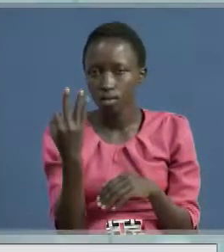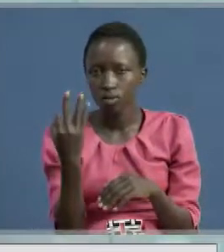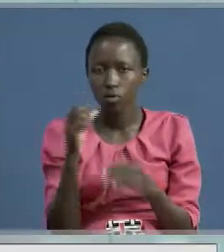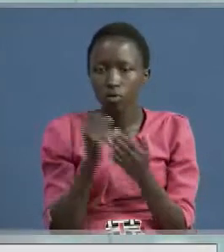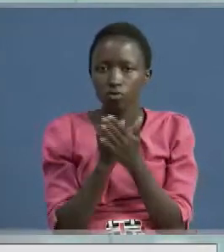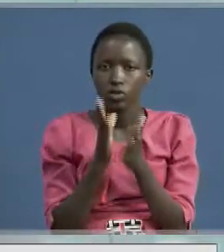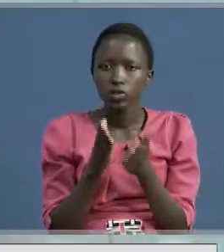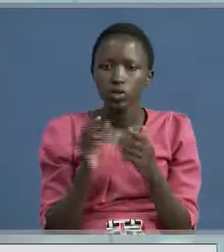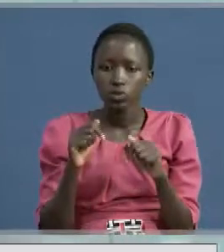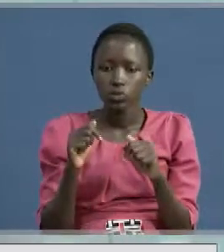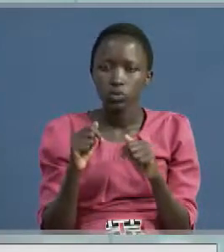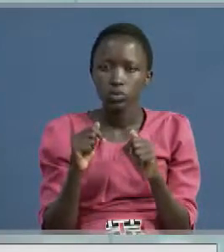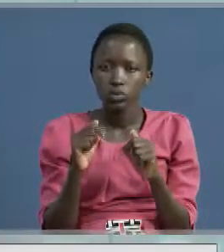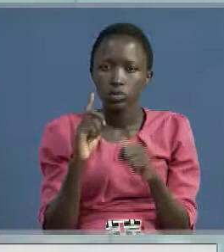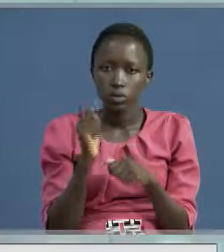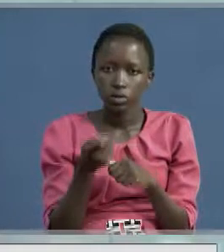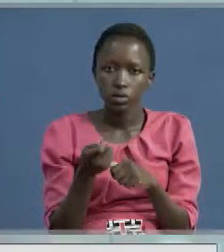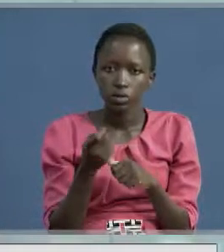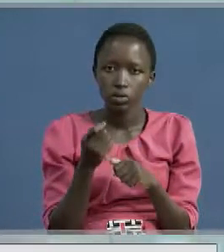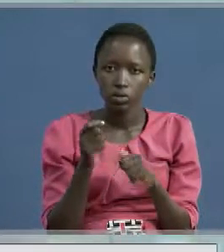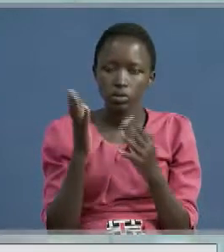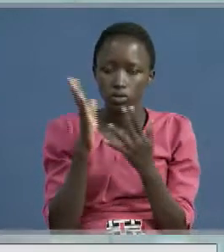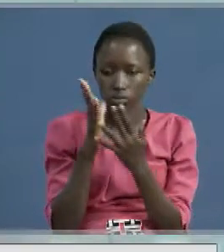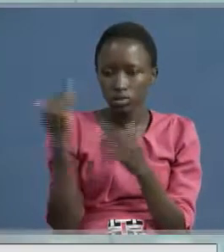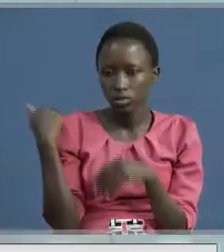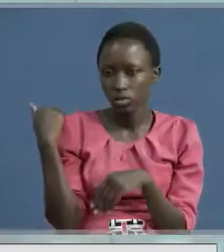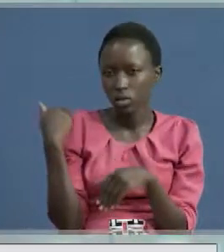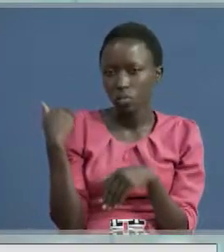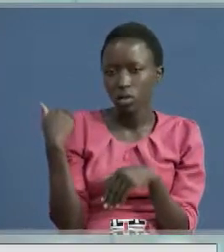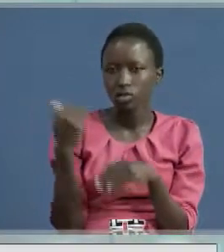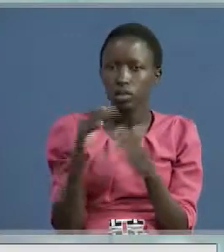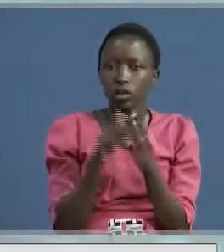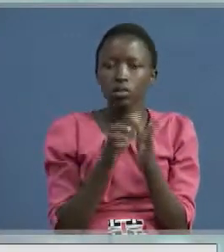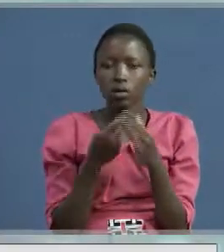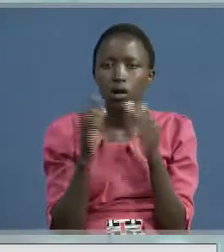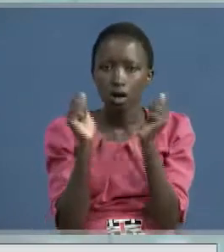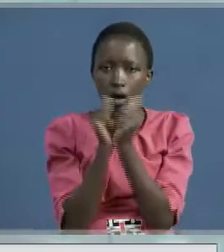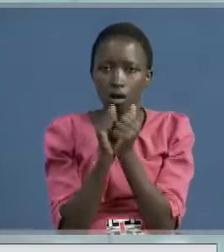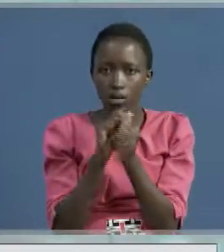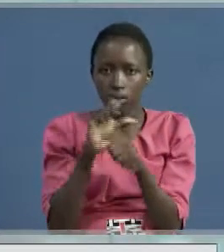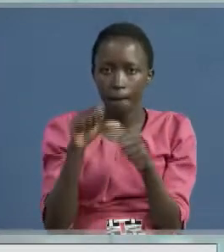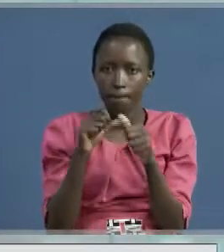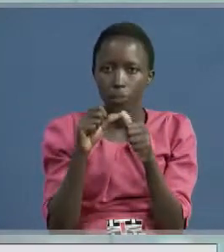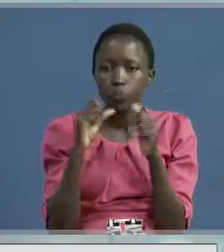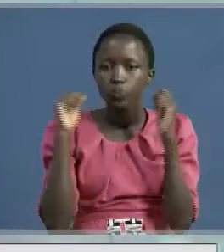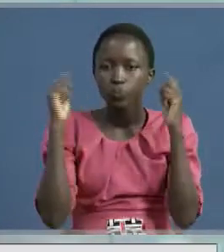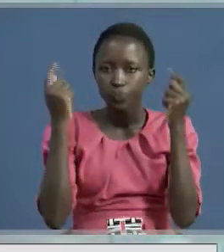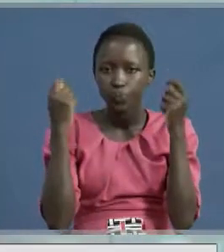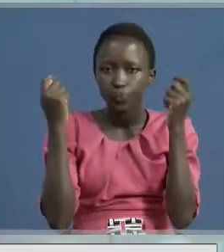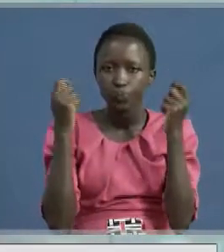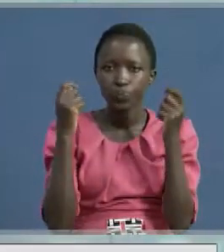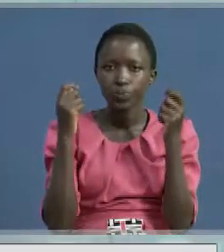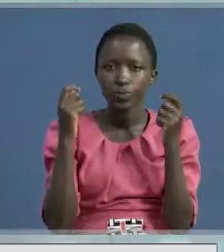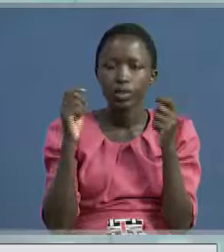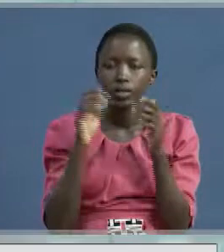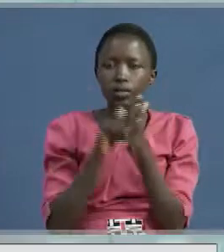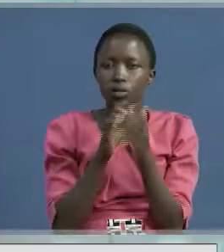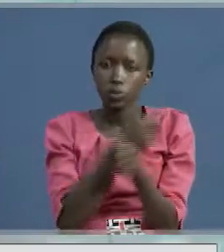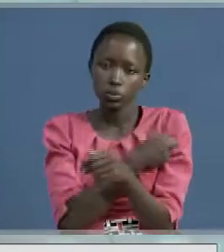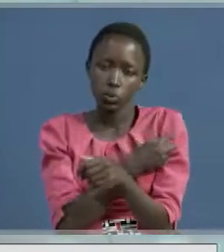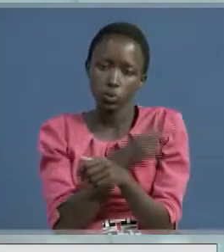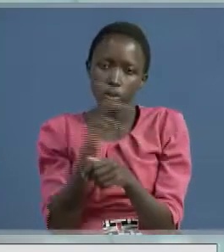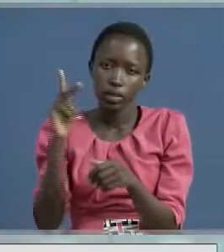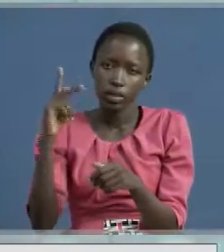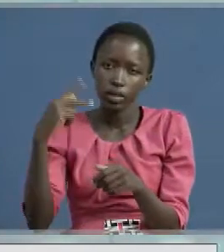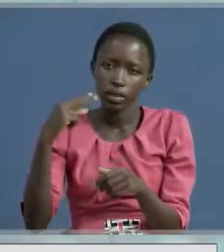officials were today charged with causing disturbance following his arrest over a strike at the Kenyatta National Hospital. Appearing